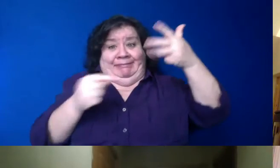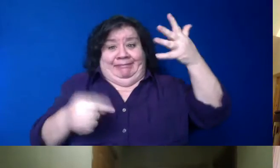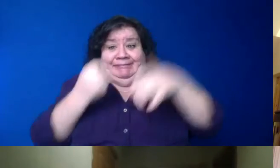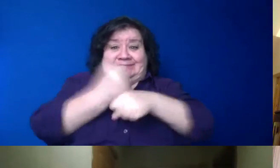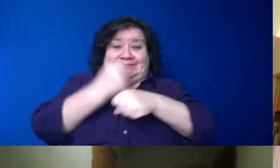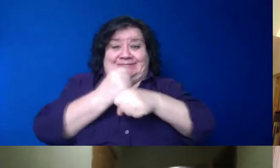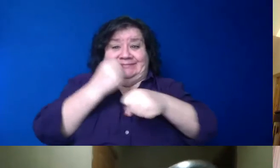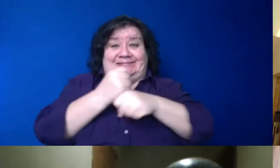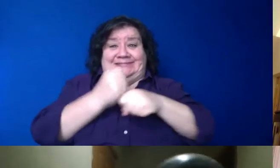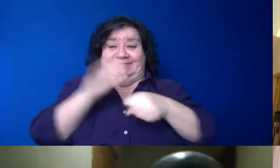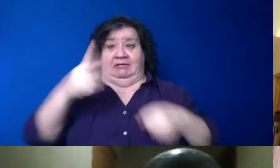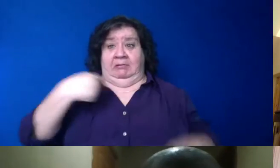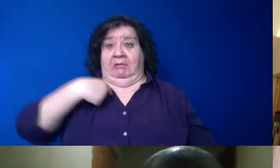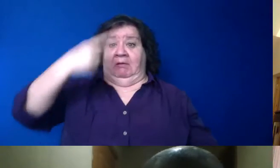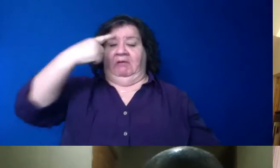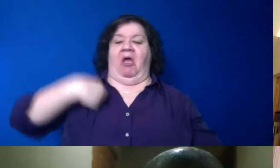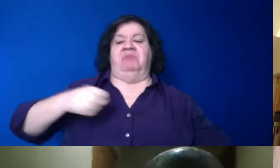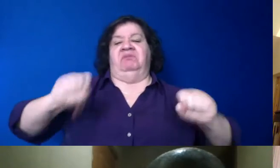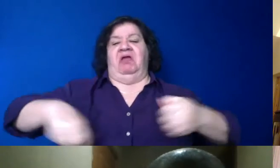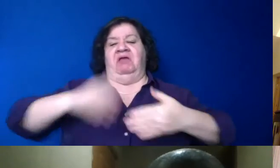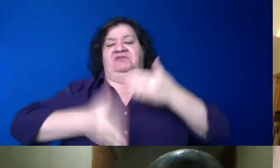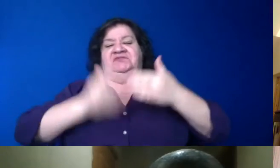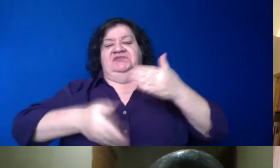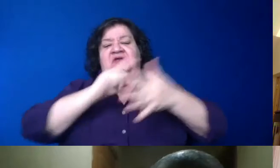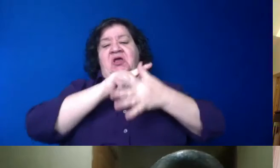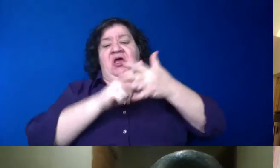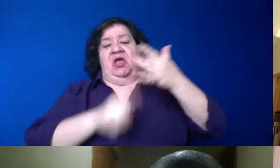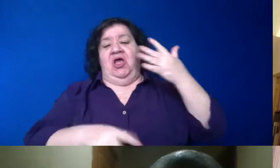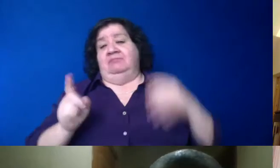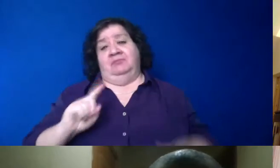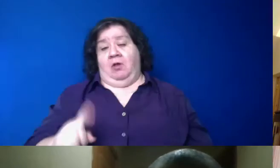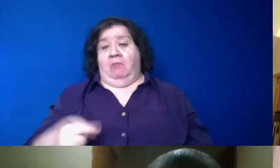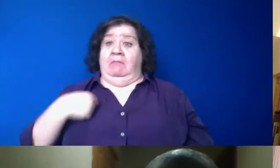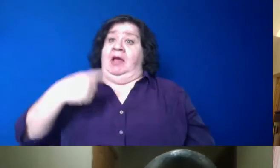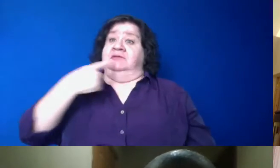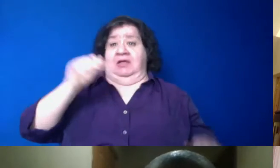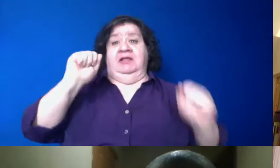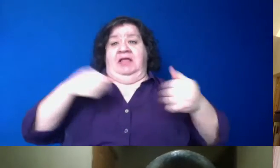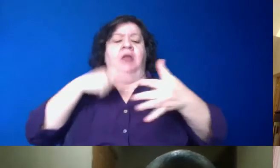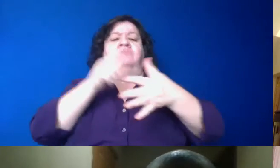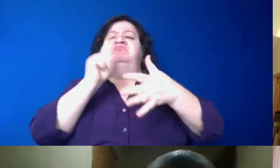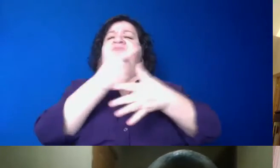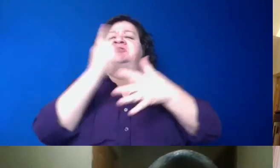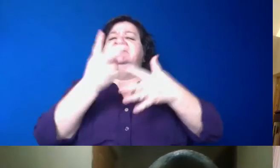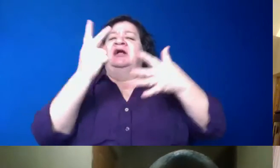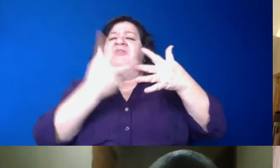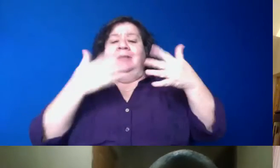you. Thank you very much, Mr. Quinn. We are very interested in your perspective